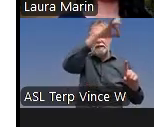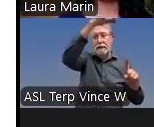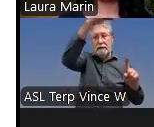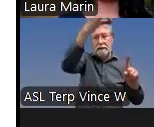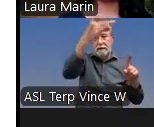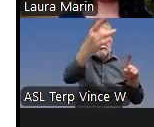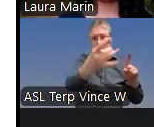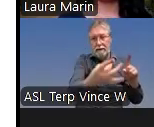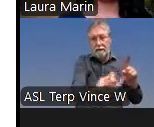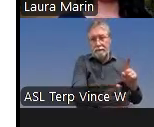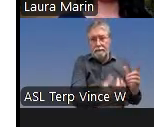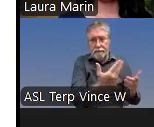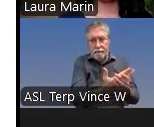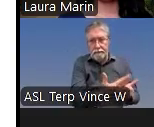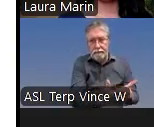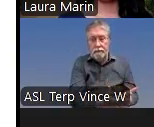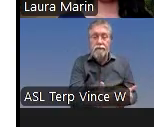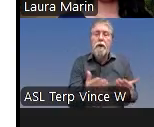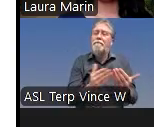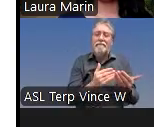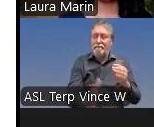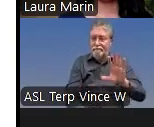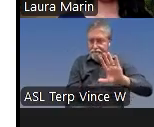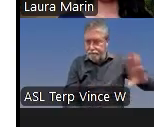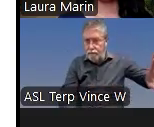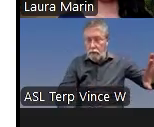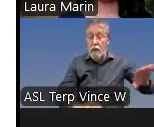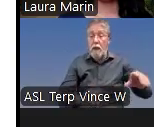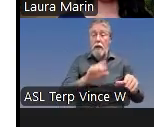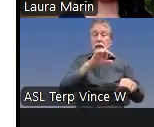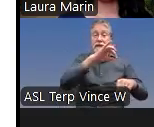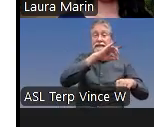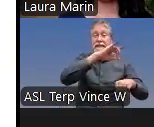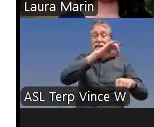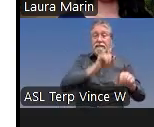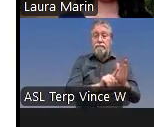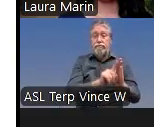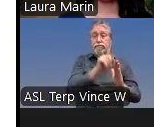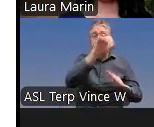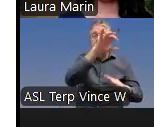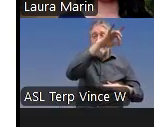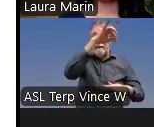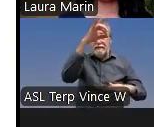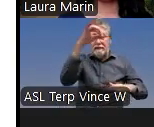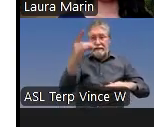validation. So it doesn't matter, but those are satellite efforts